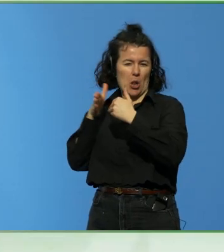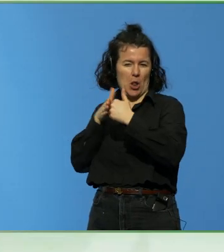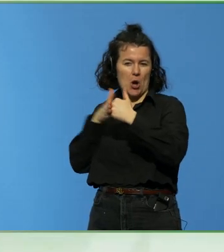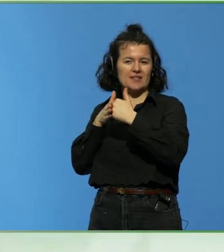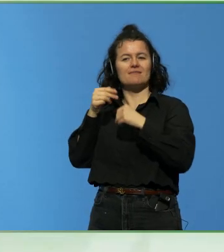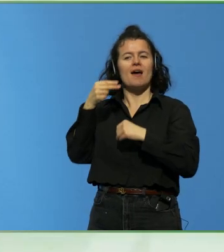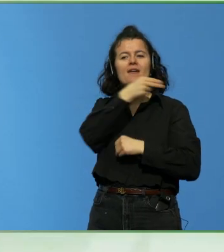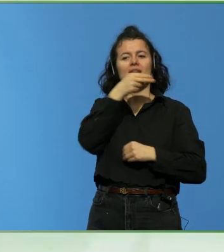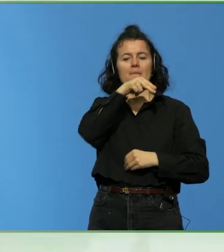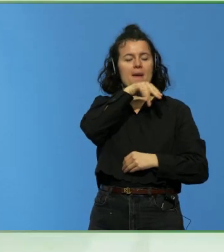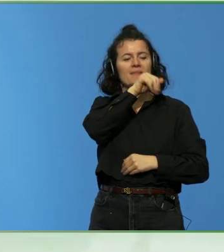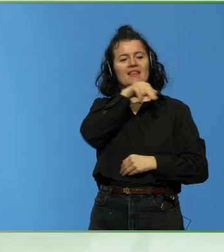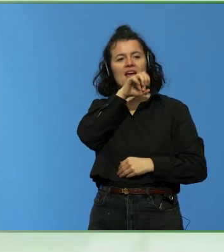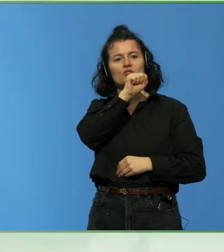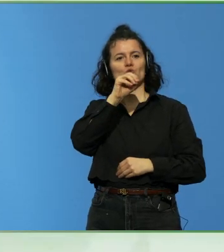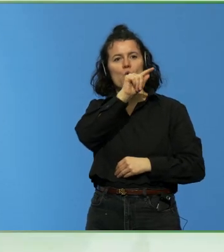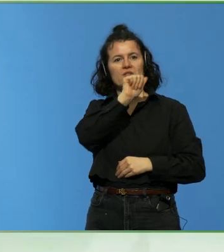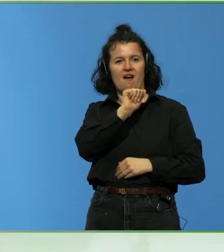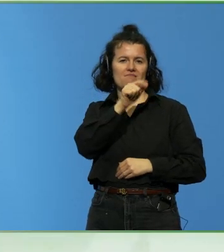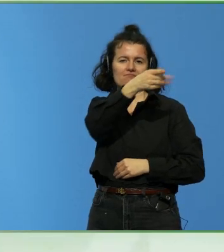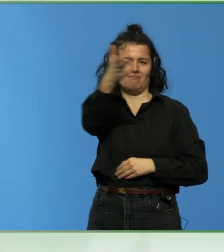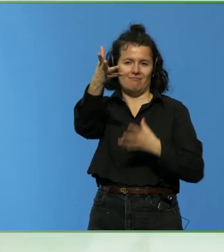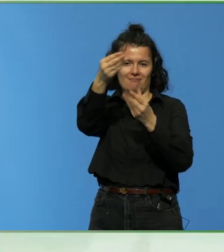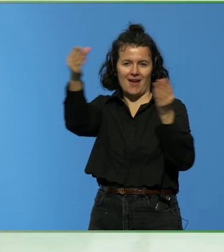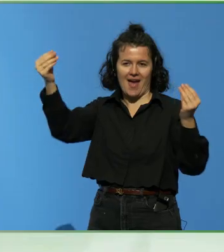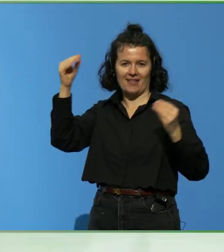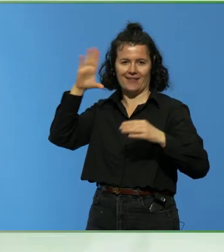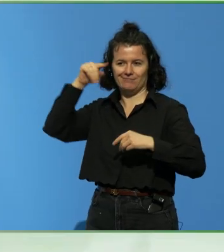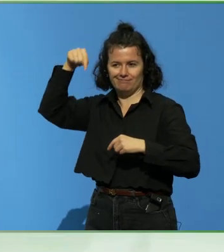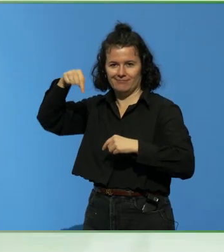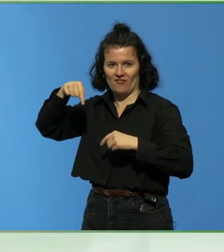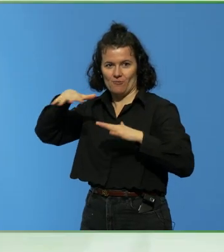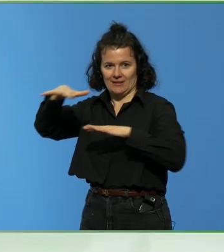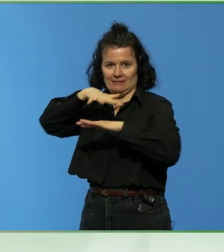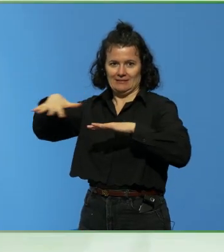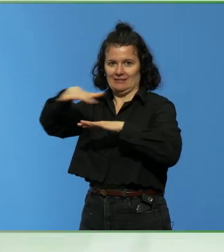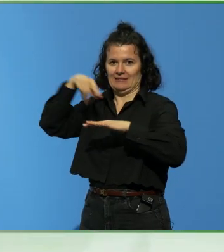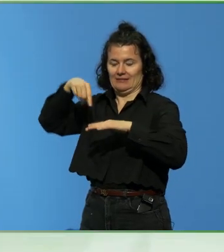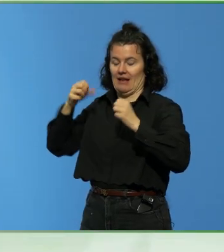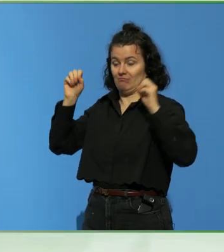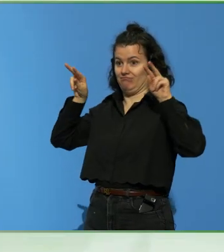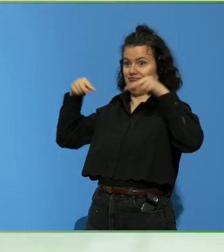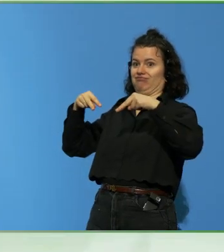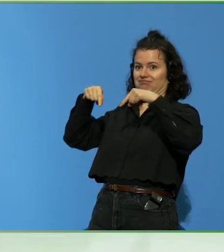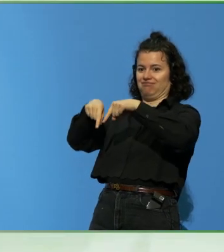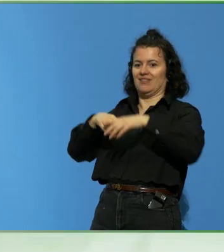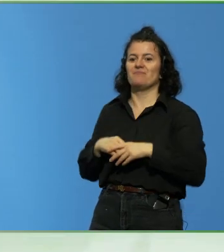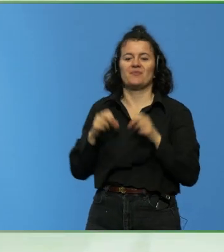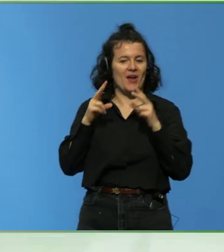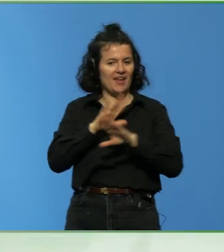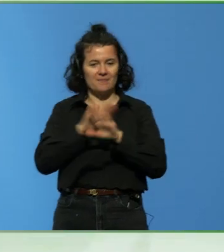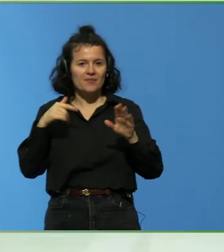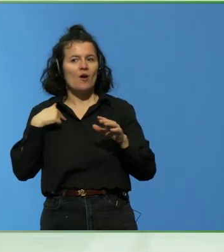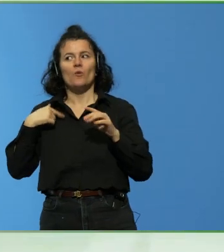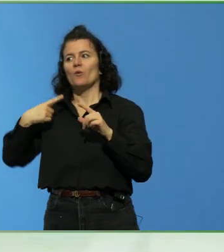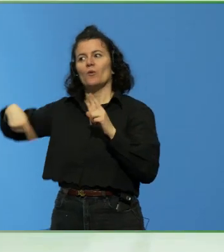with hope, and meeting so many of you has really given me hope for a brighter future working together. I want to start with a